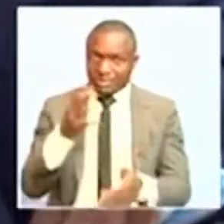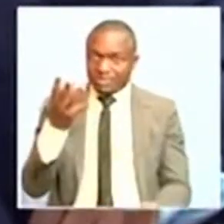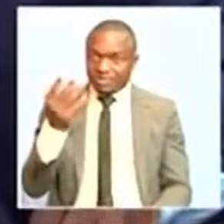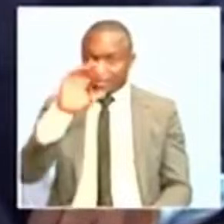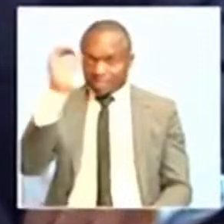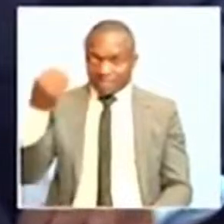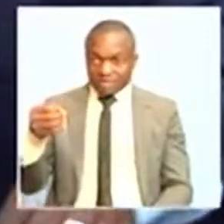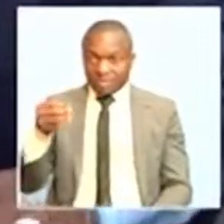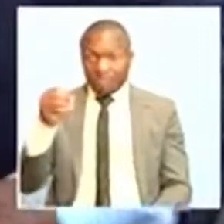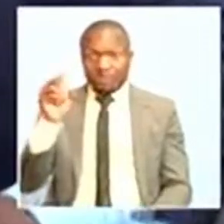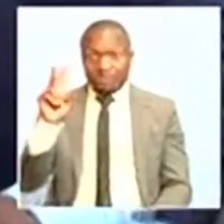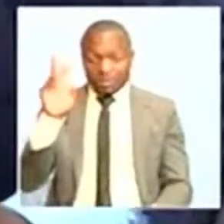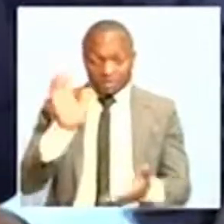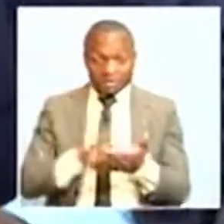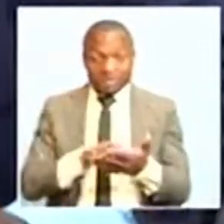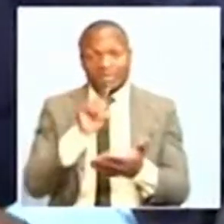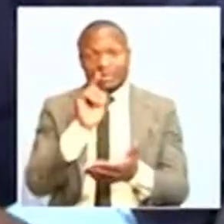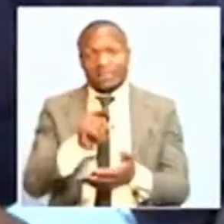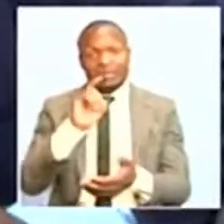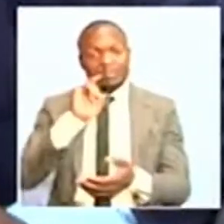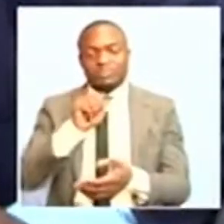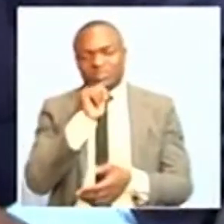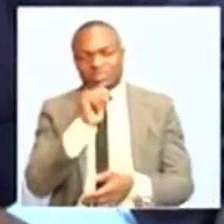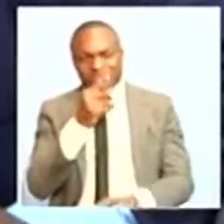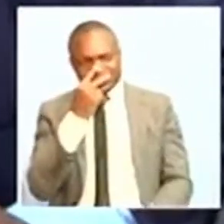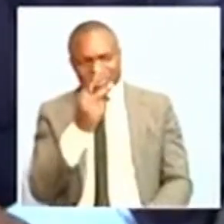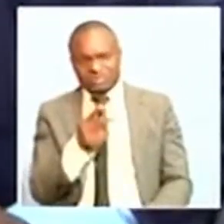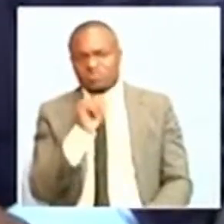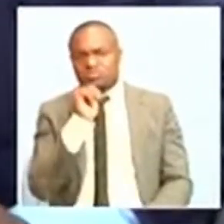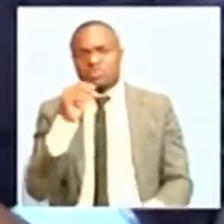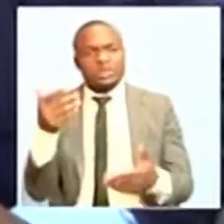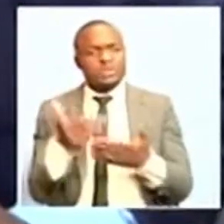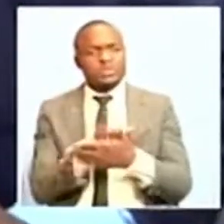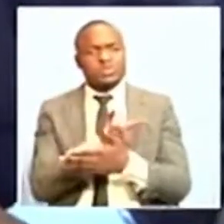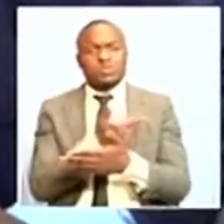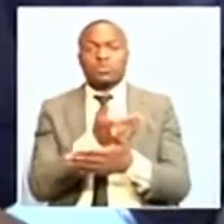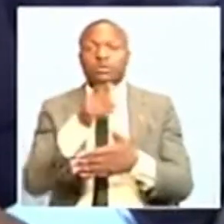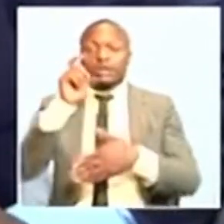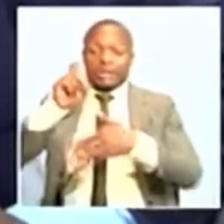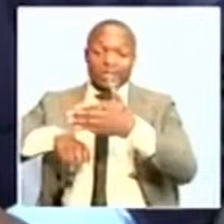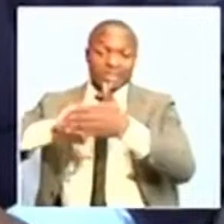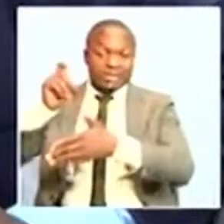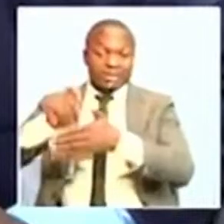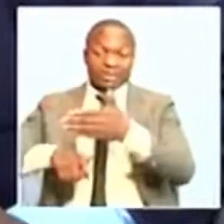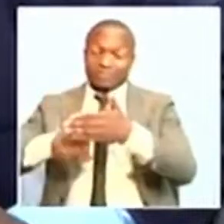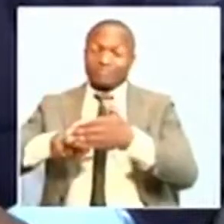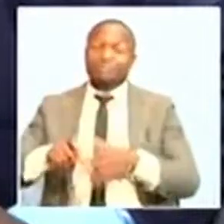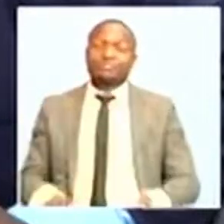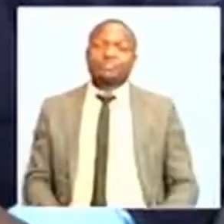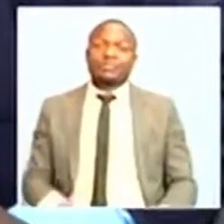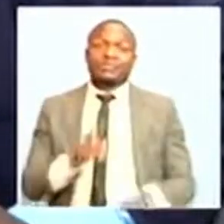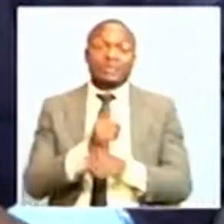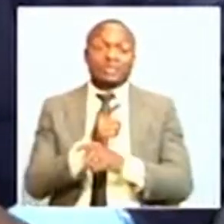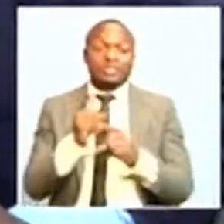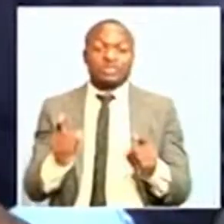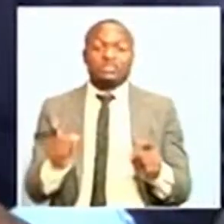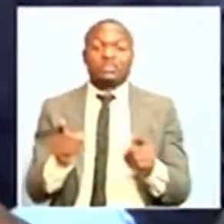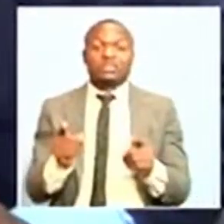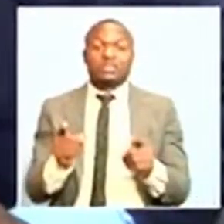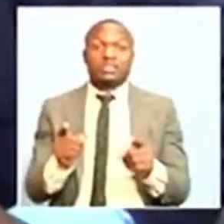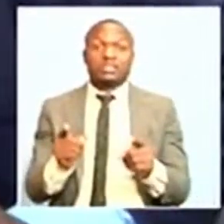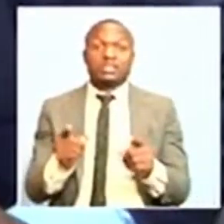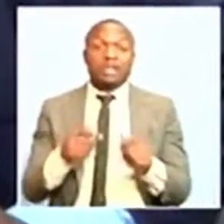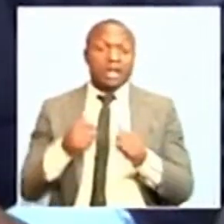15% on the 2000. I think that shouldn't be seen as, it's not a new tax per se. Actually, it's just a compliance